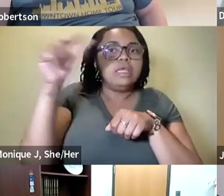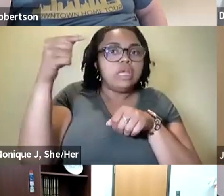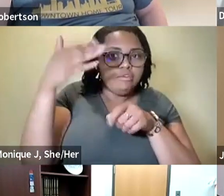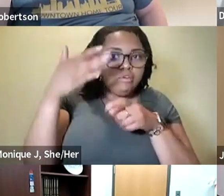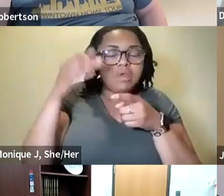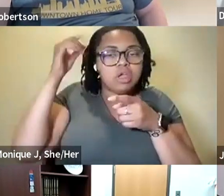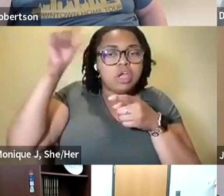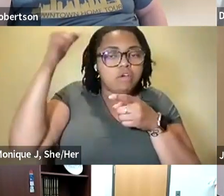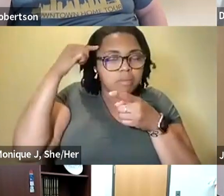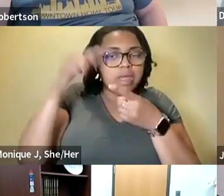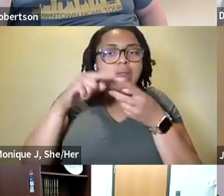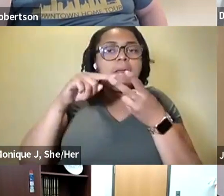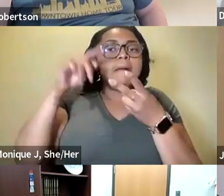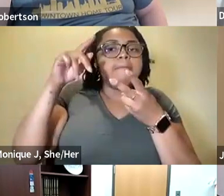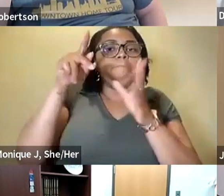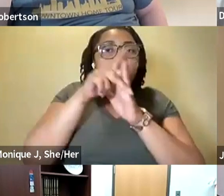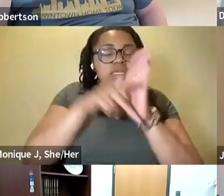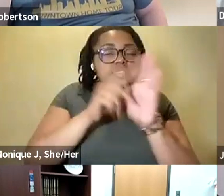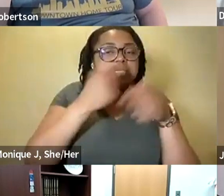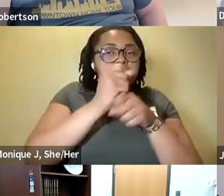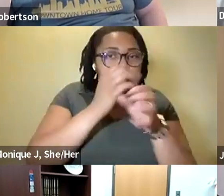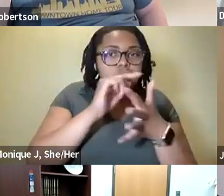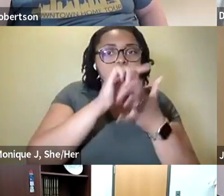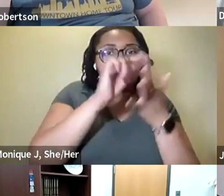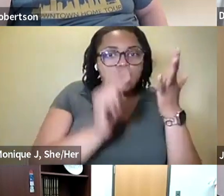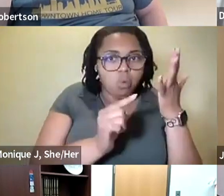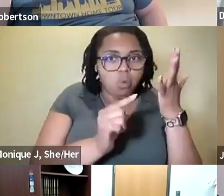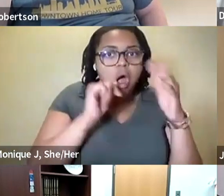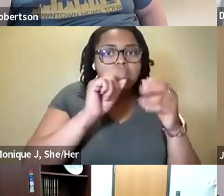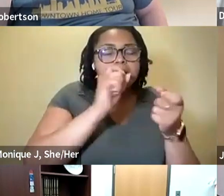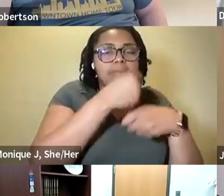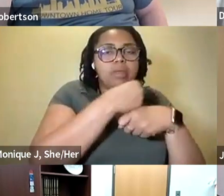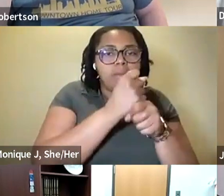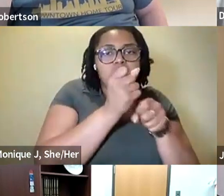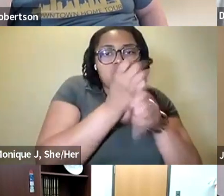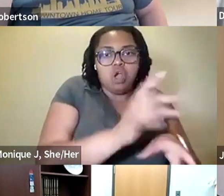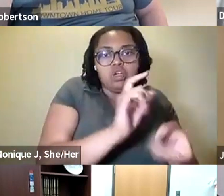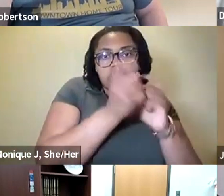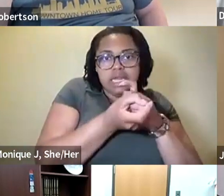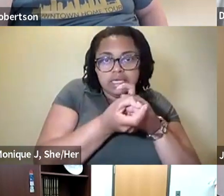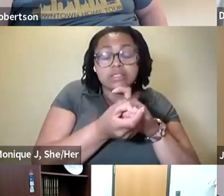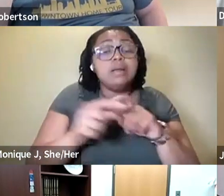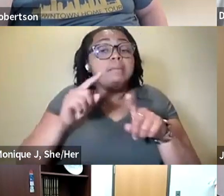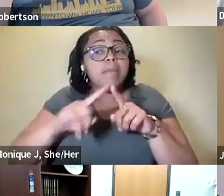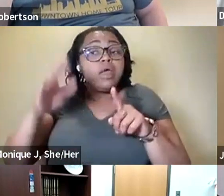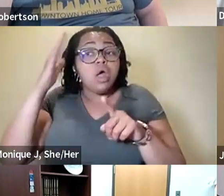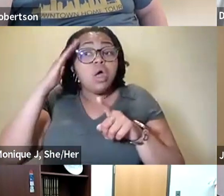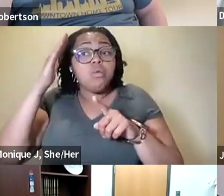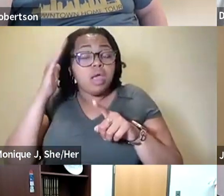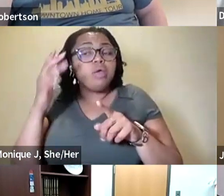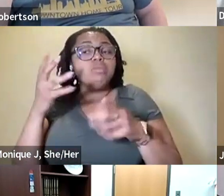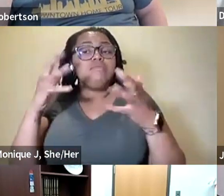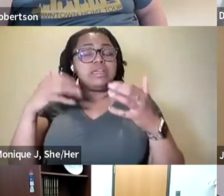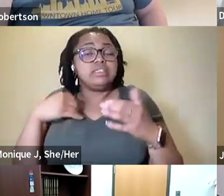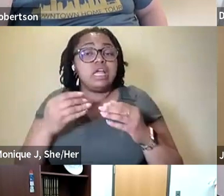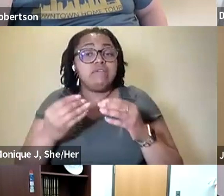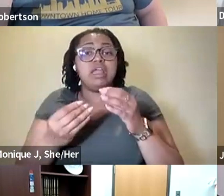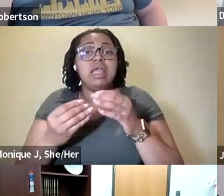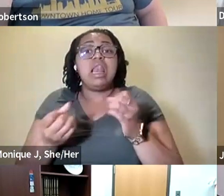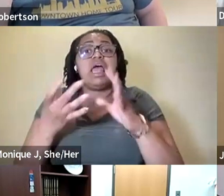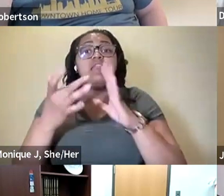Thirdly, as we all are well aware, there is sort of, you know, growing and growing technological